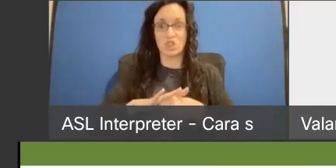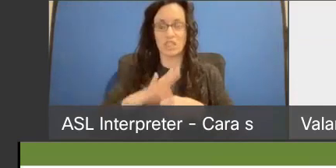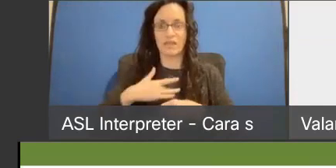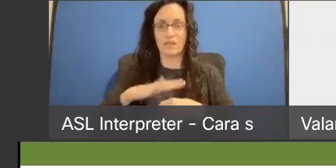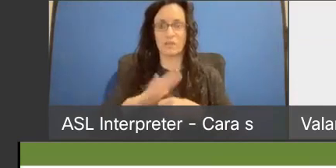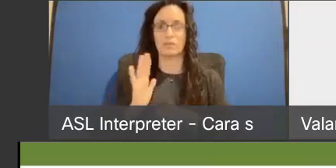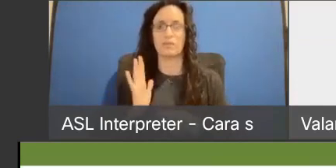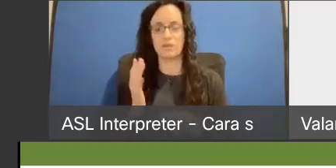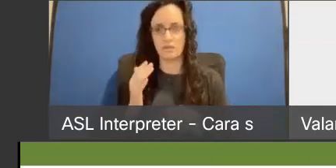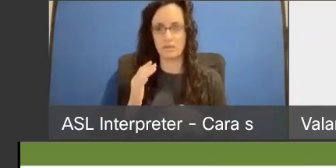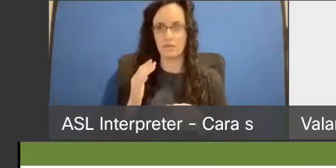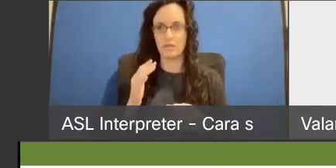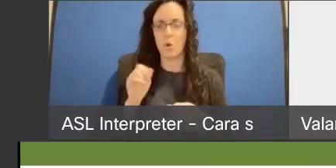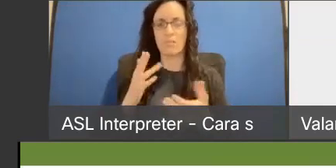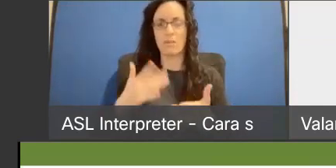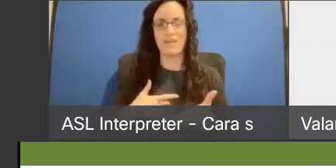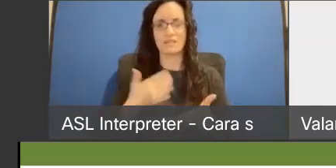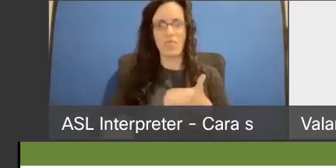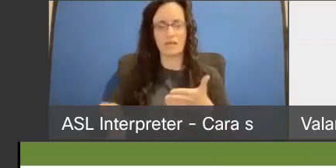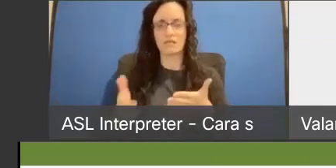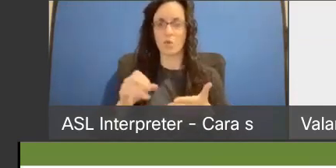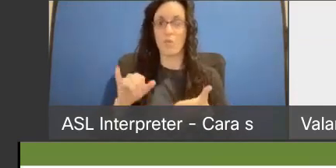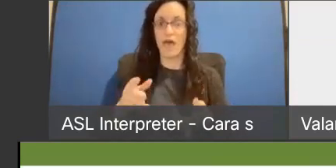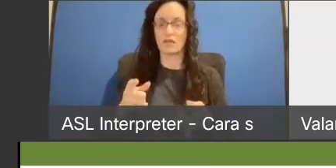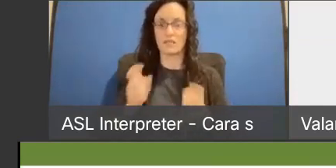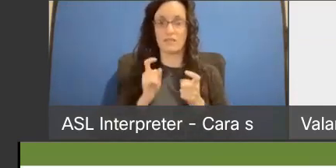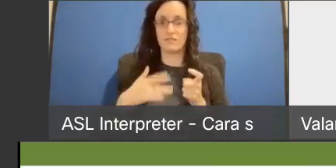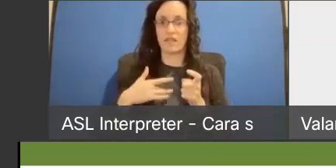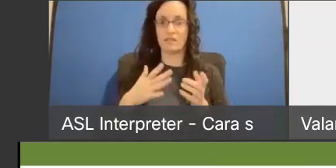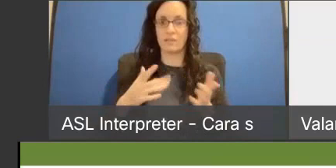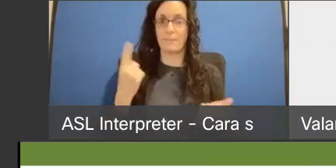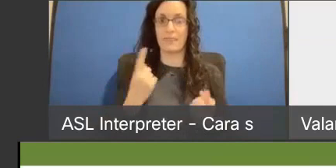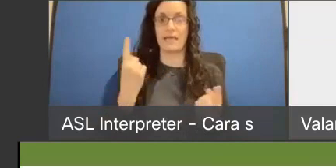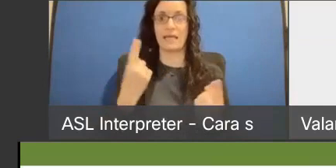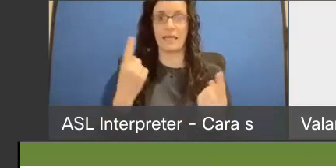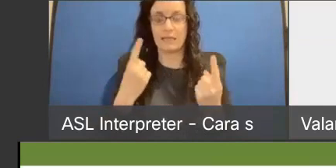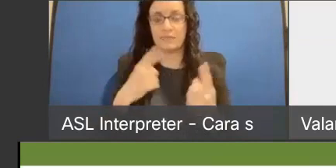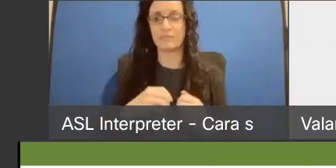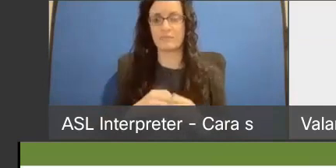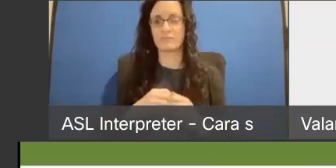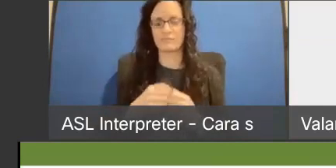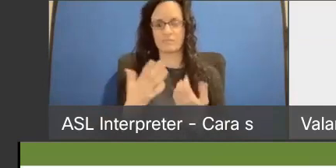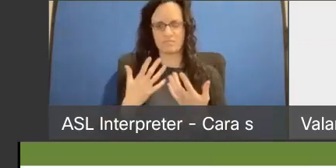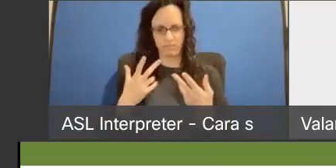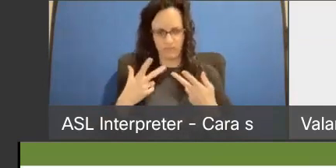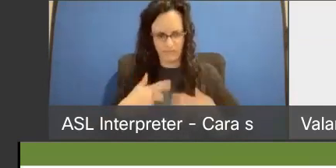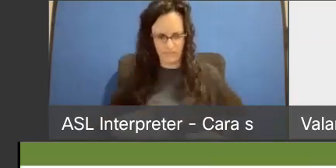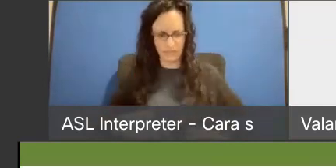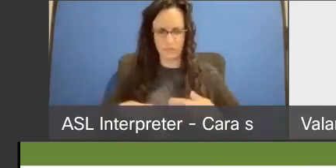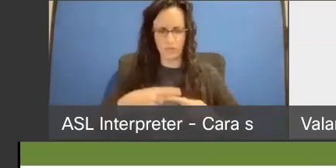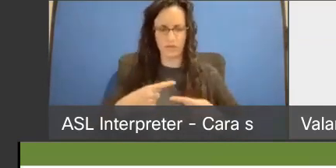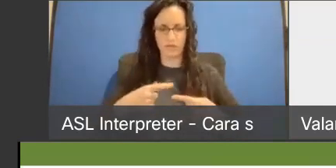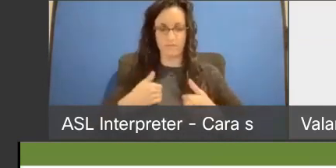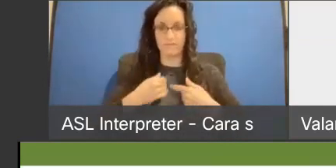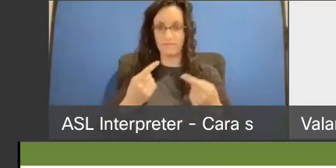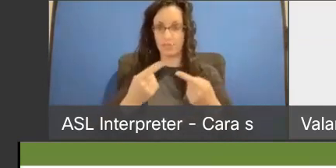at least, because they can't feel anything. And interestingly, there's some conversation that even on a physiological level, when we're injured like that, our